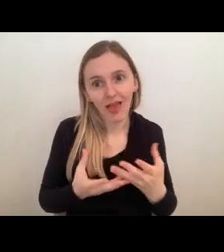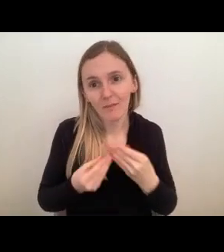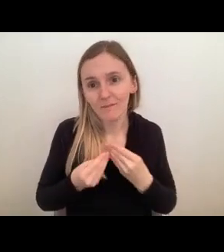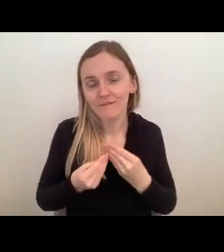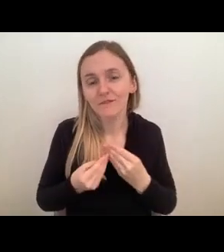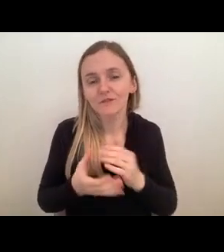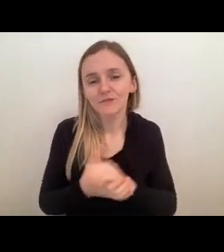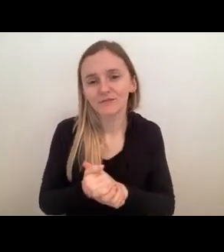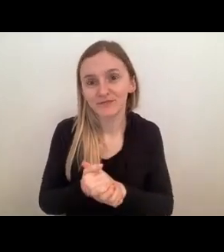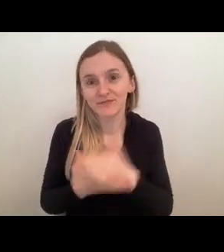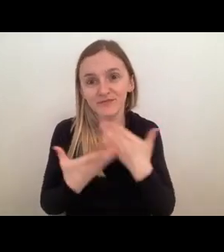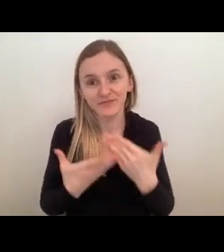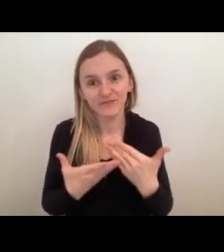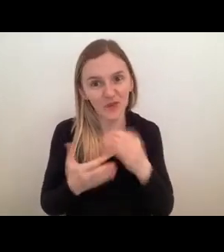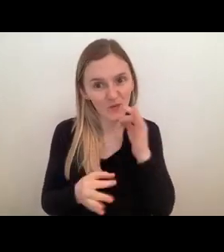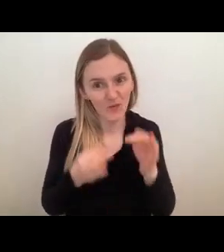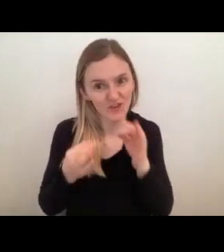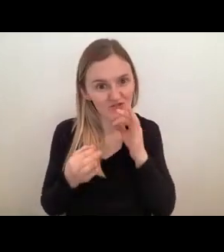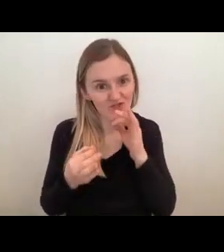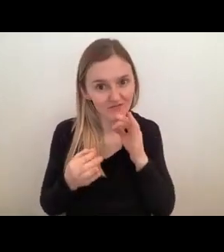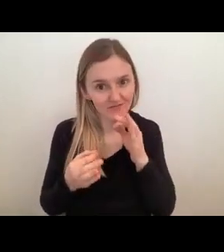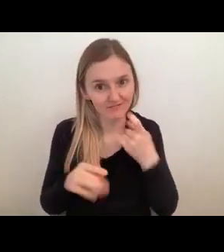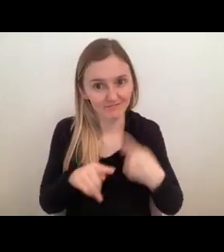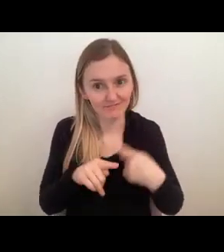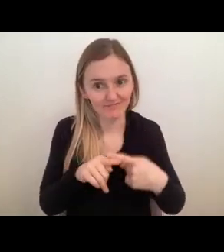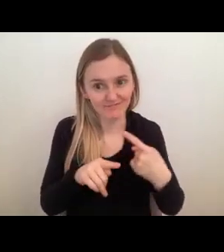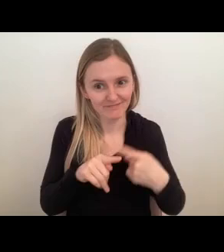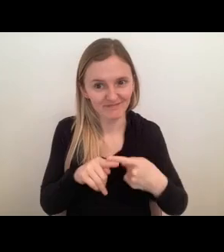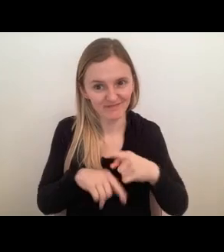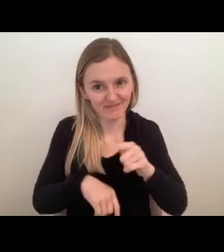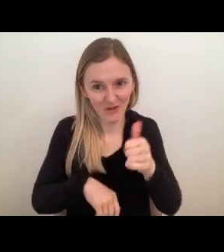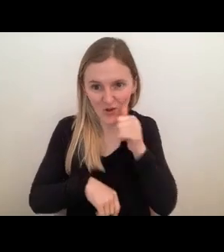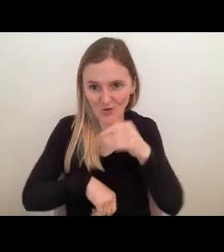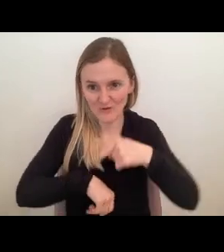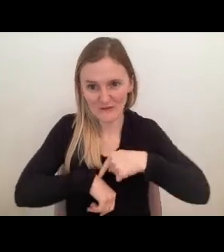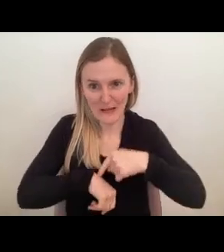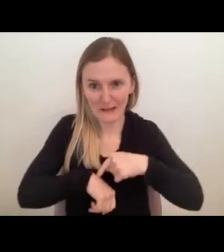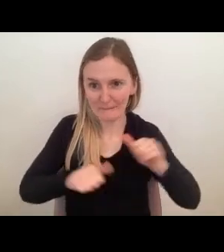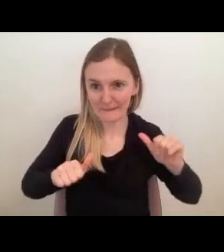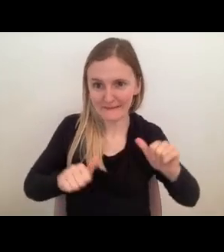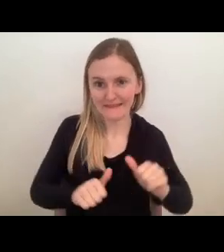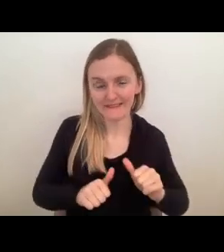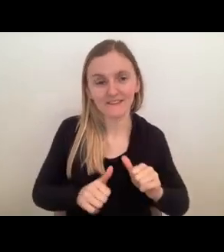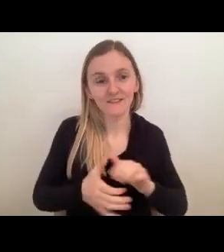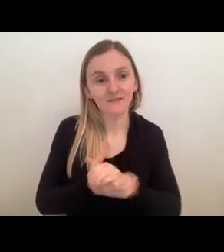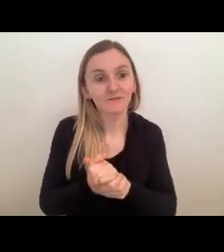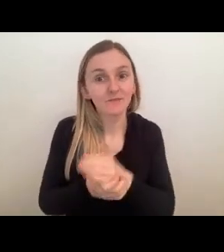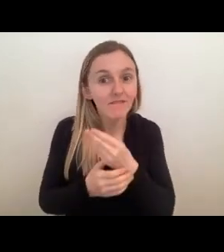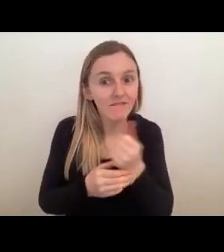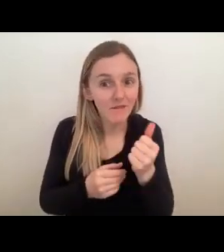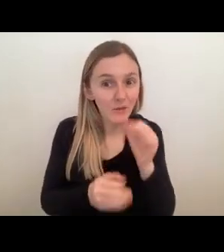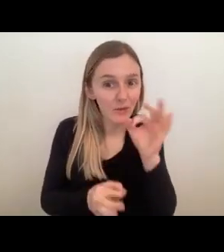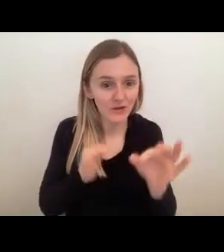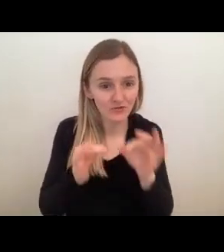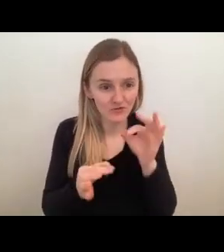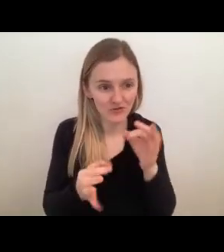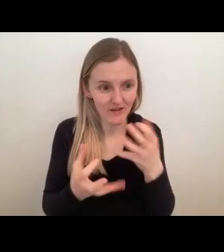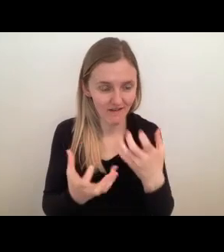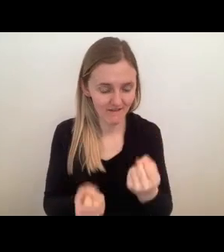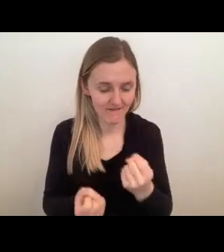move on to the Q&A, because I know, like you said, we're short of time, aren't we? But we've got a couple of questions to ask you,